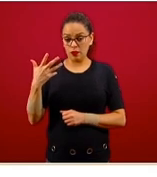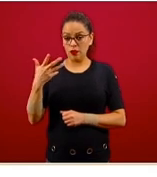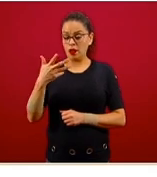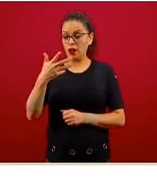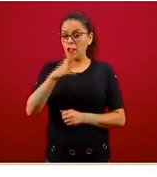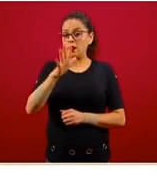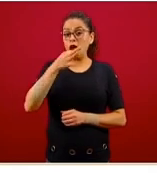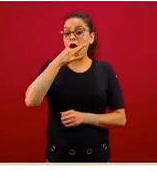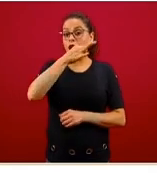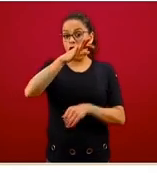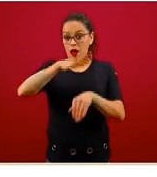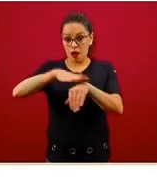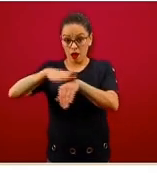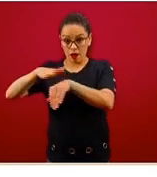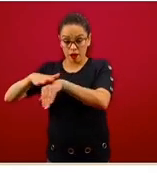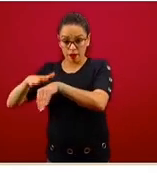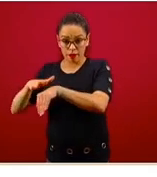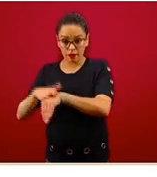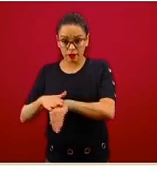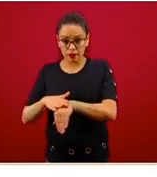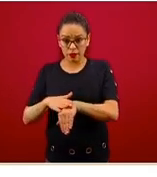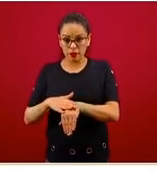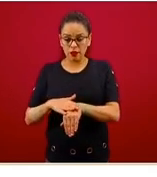availability. Out of the